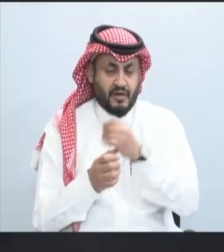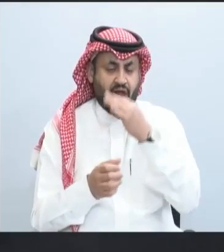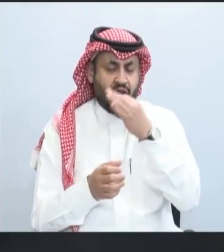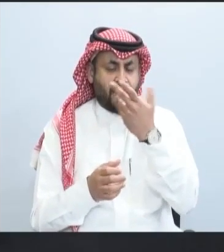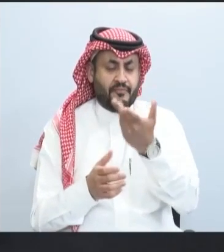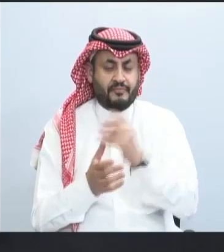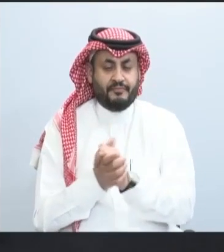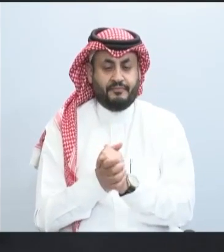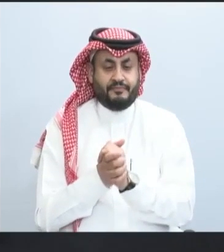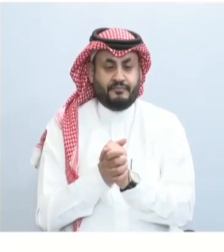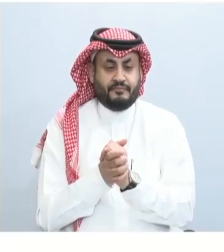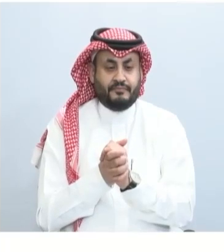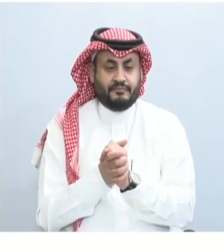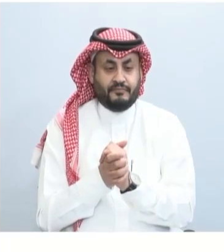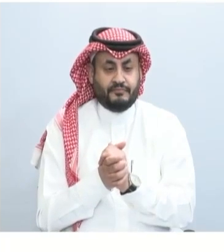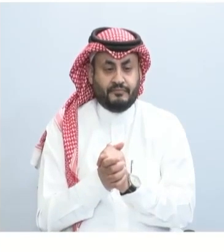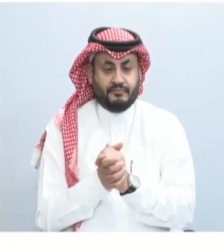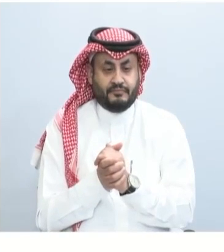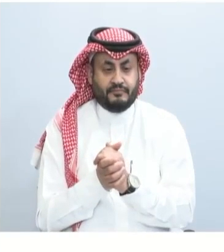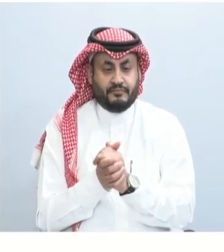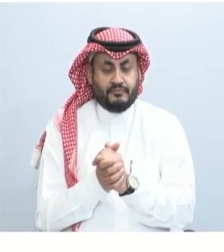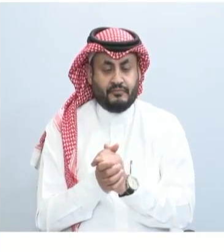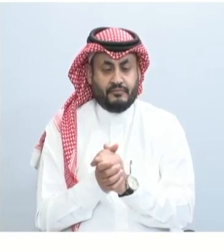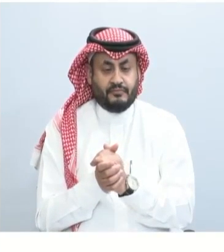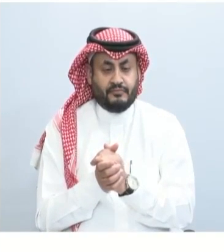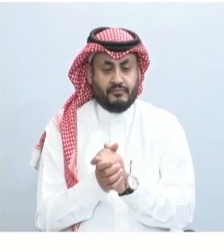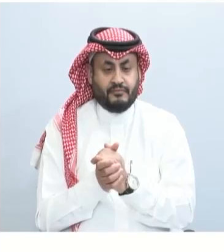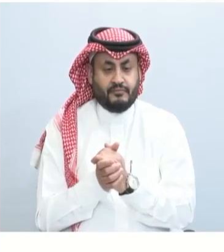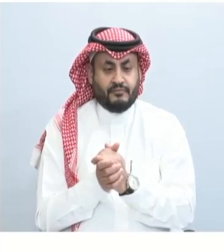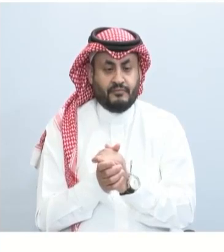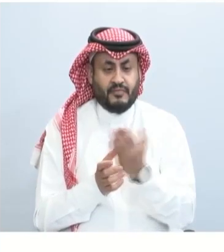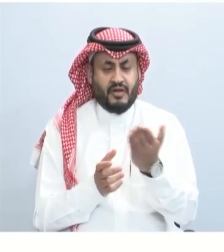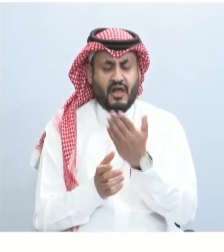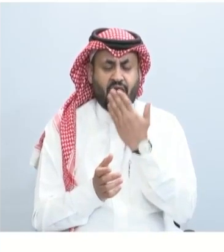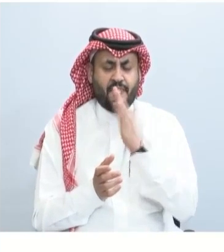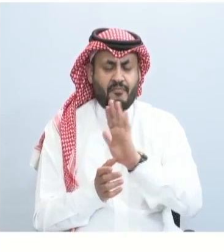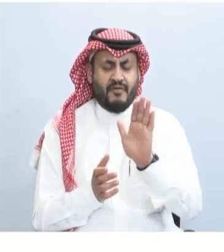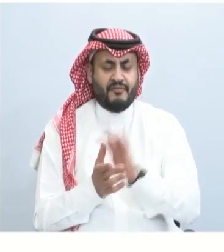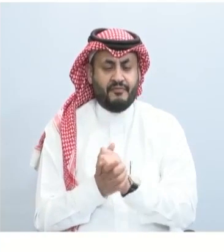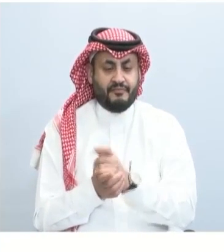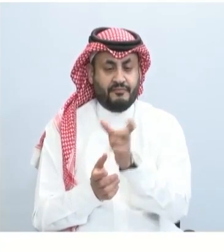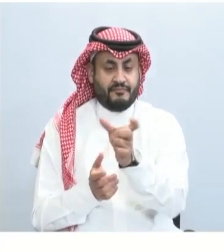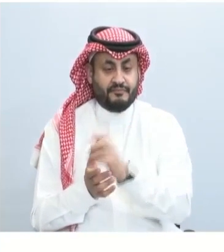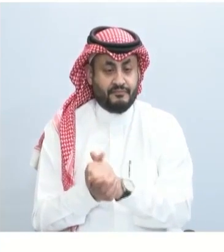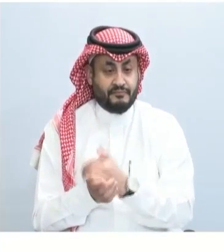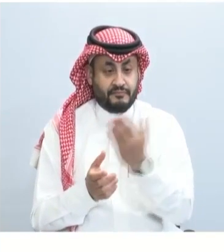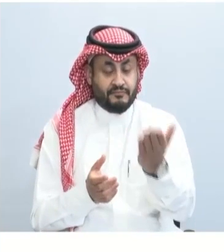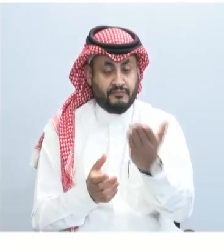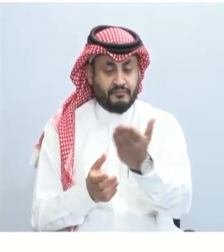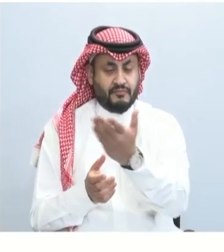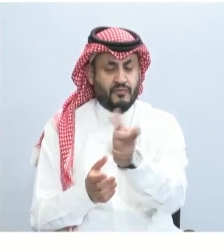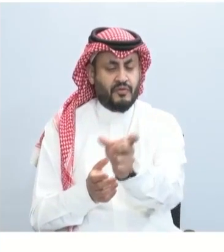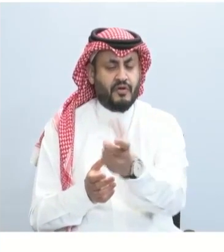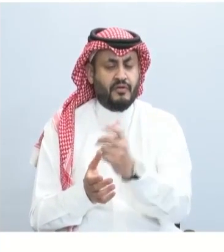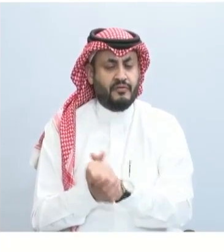say? You would say, no, thank you, I don't want any more. It's enough,